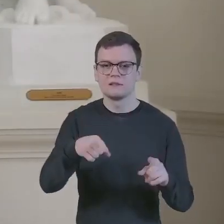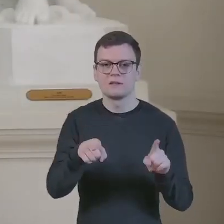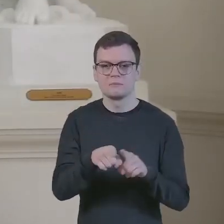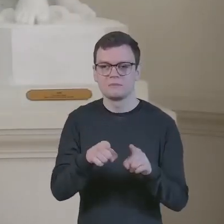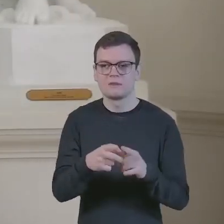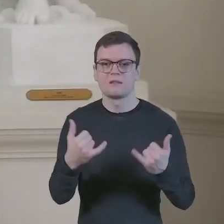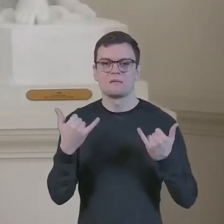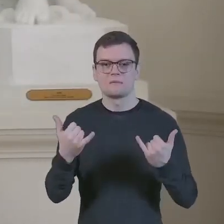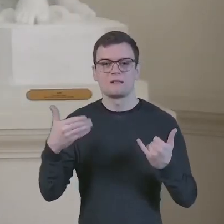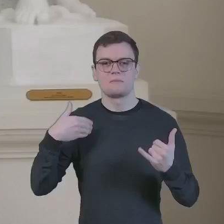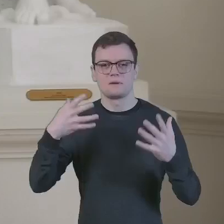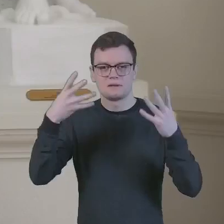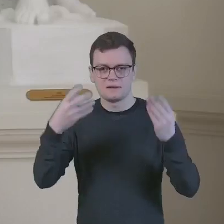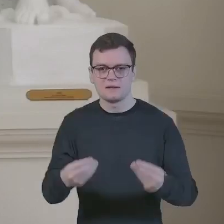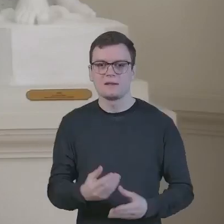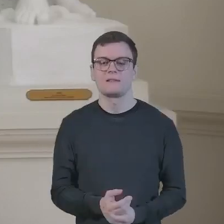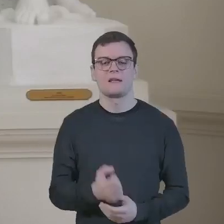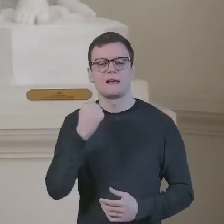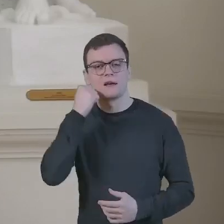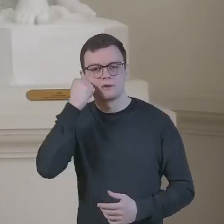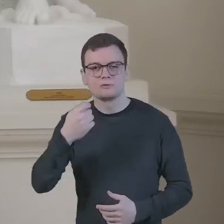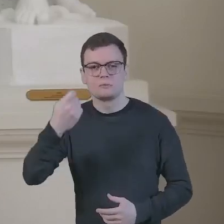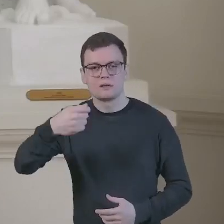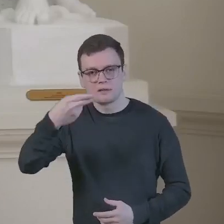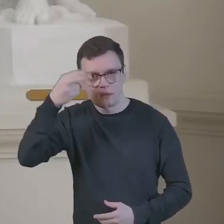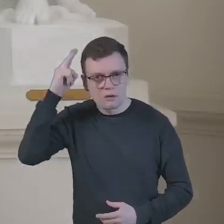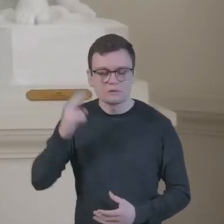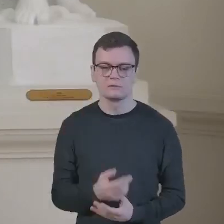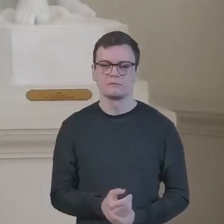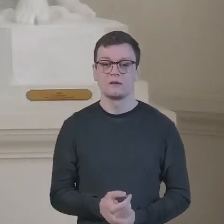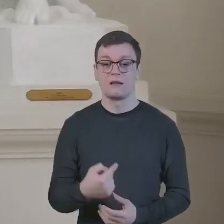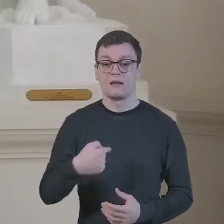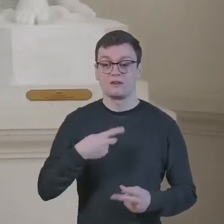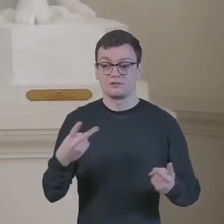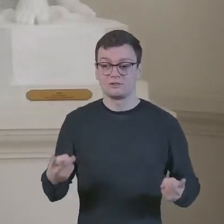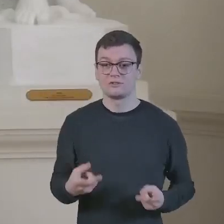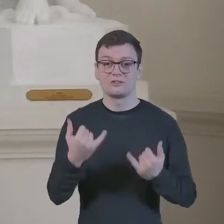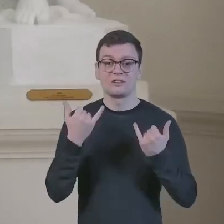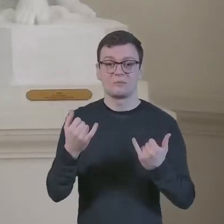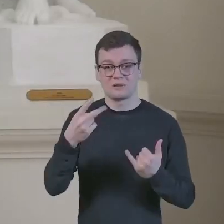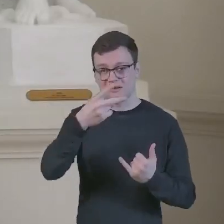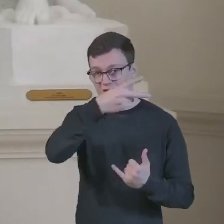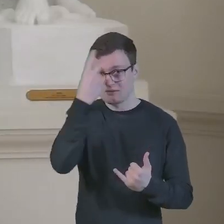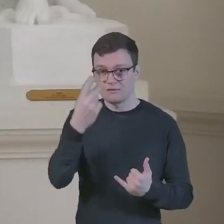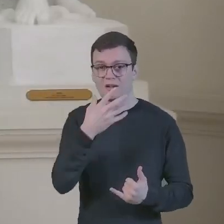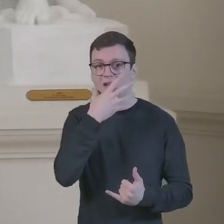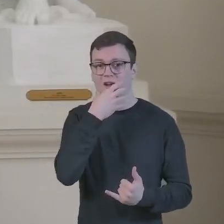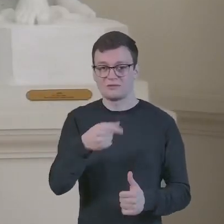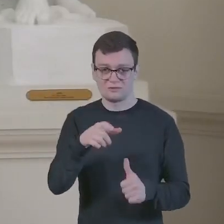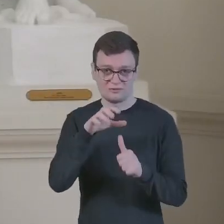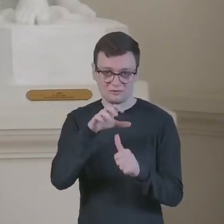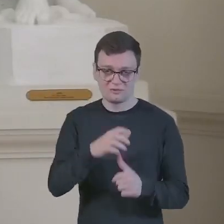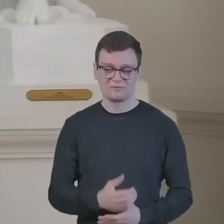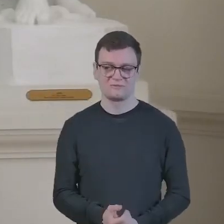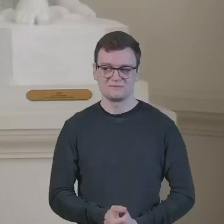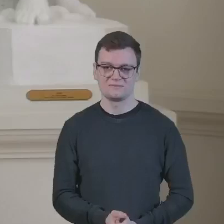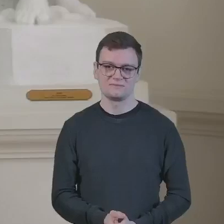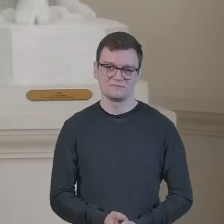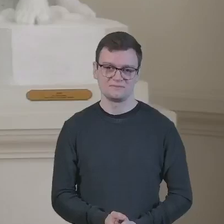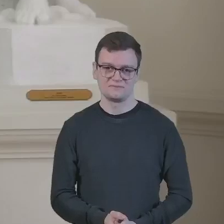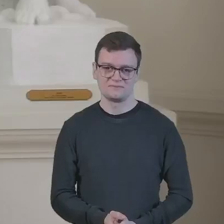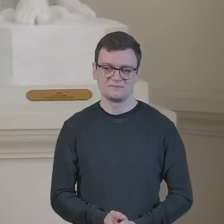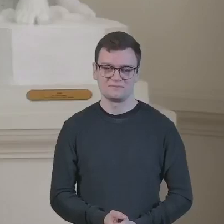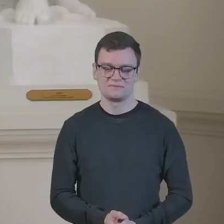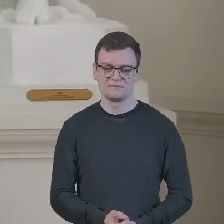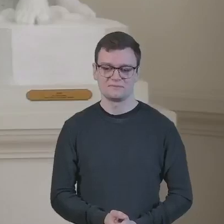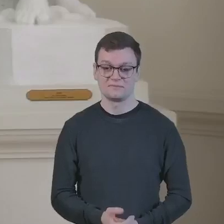everyone. I am delighted to be here in Vilnius, Lithuania's beautiful capital today. This visit is very